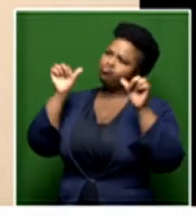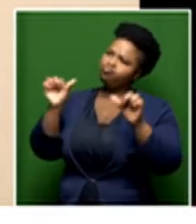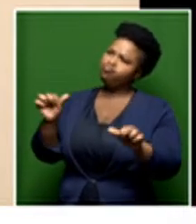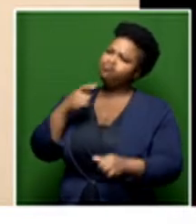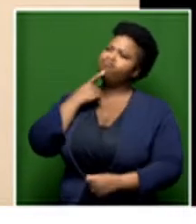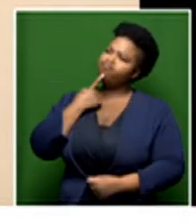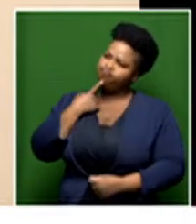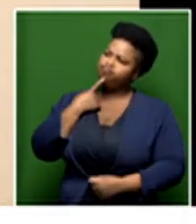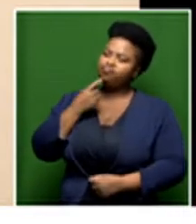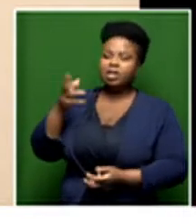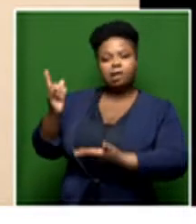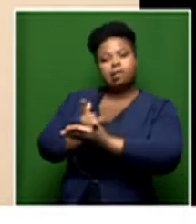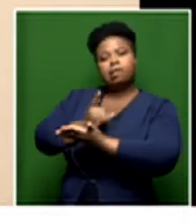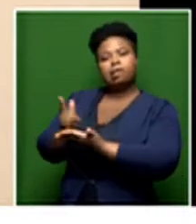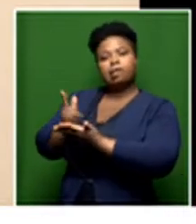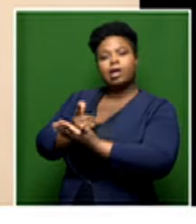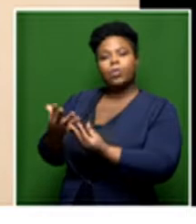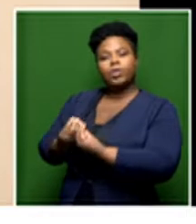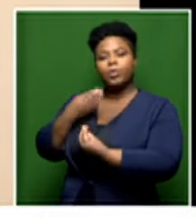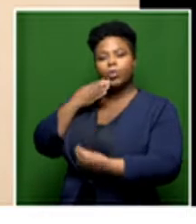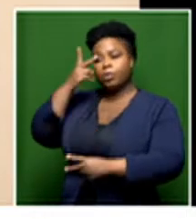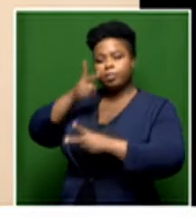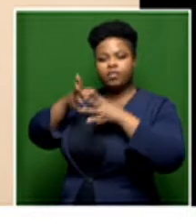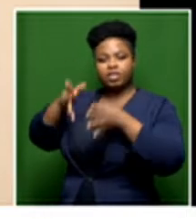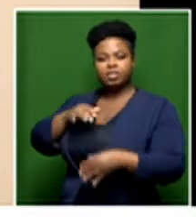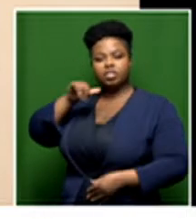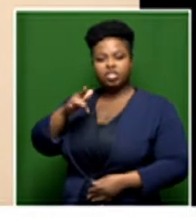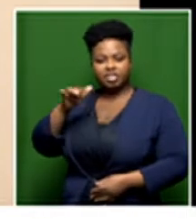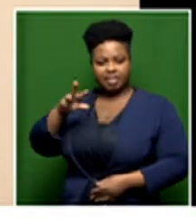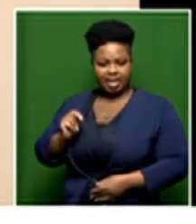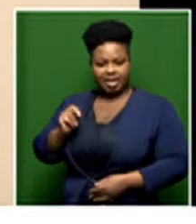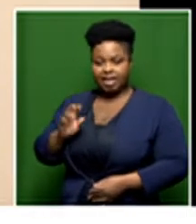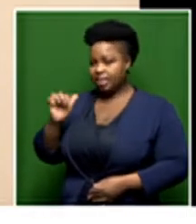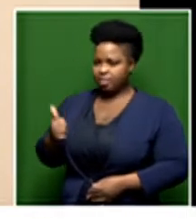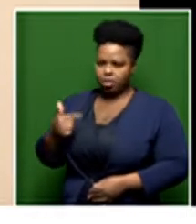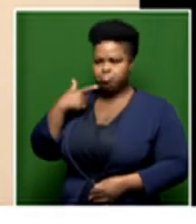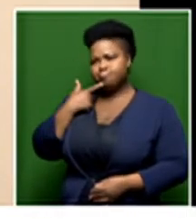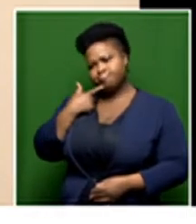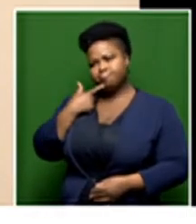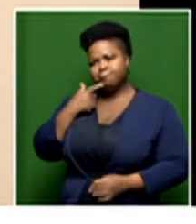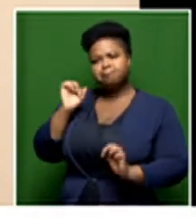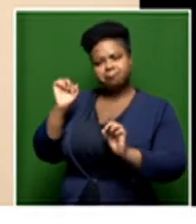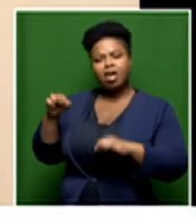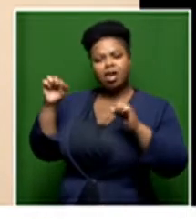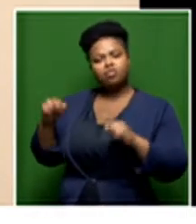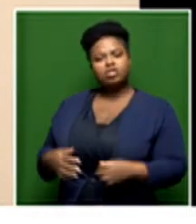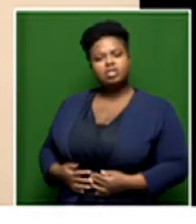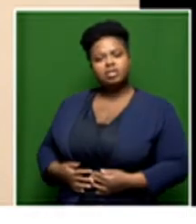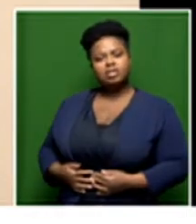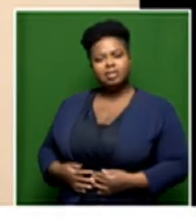to a conversation with Professor Jonathan Jansen, and eventually to my agreeing